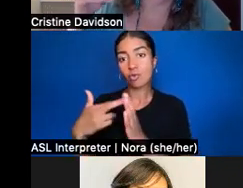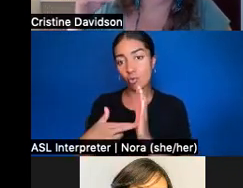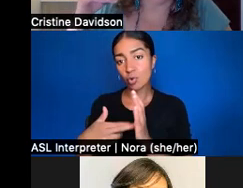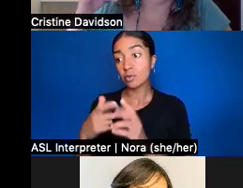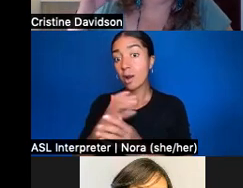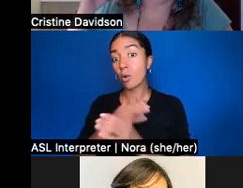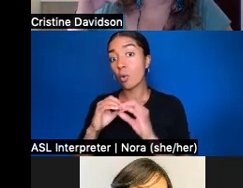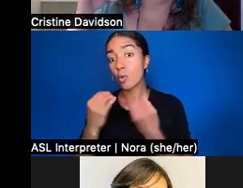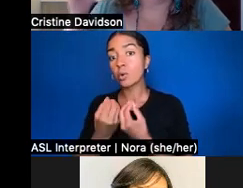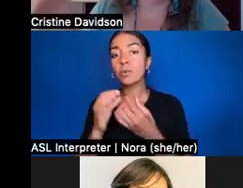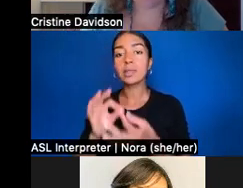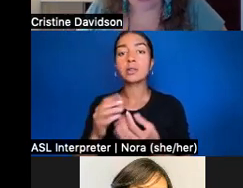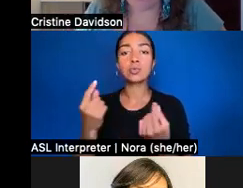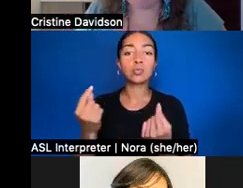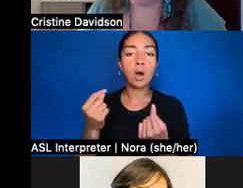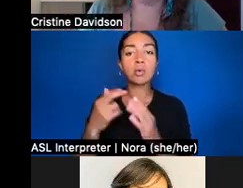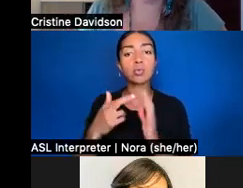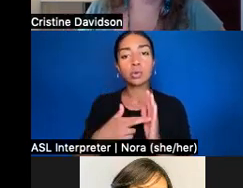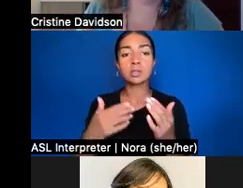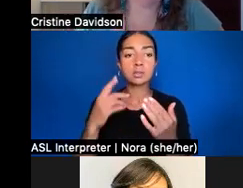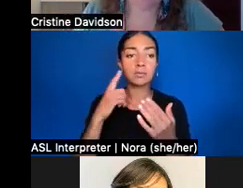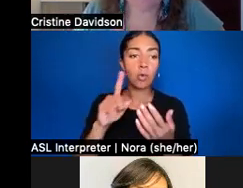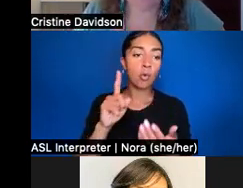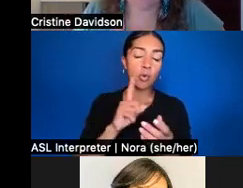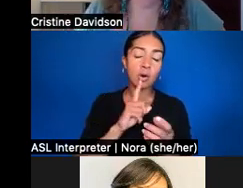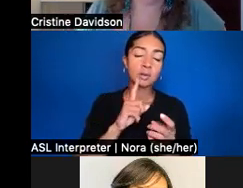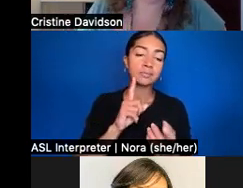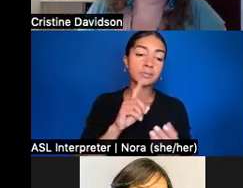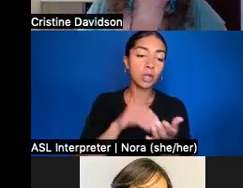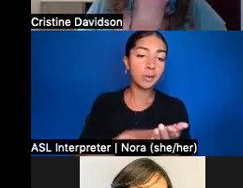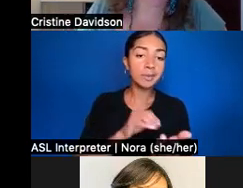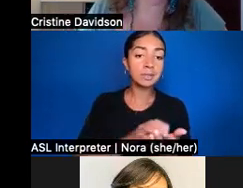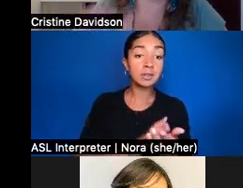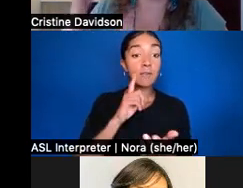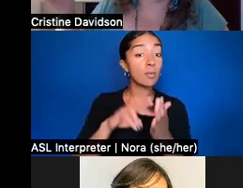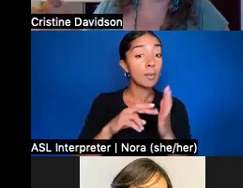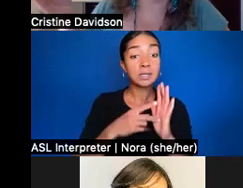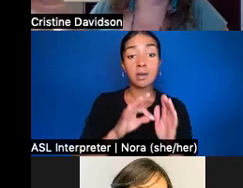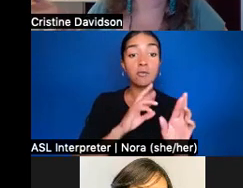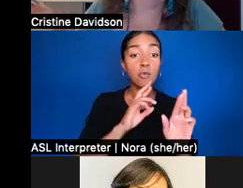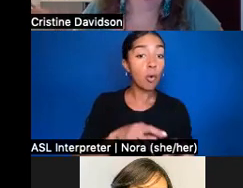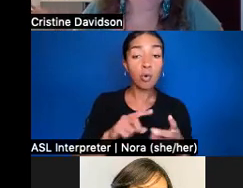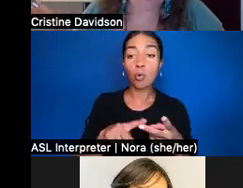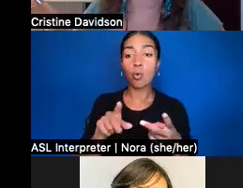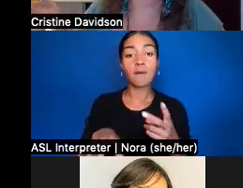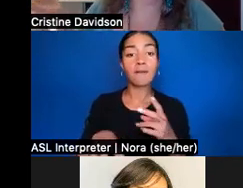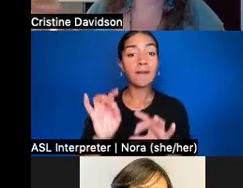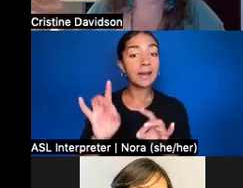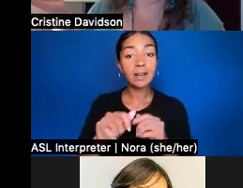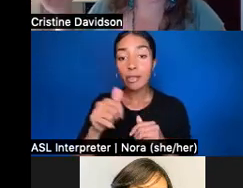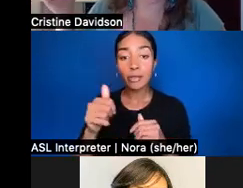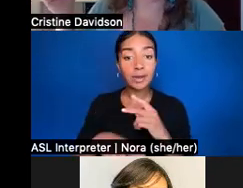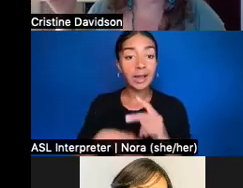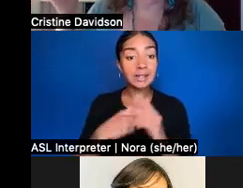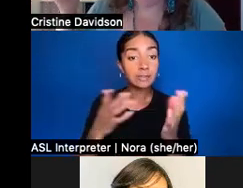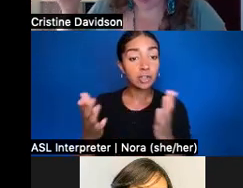of like our reporting, for purposes of accessing additional services. Like there's, you know, we have roles and responsibilities